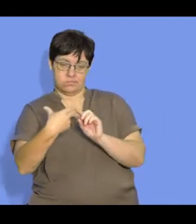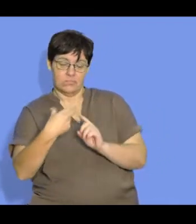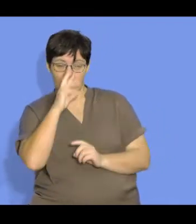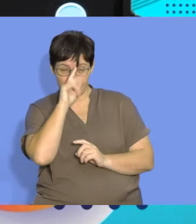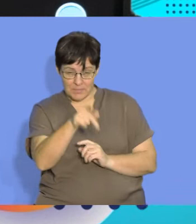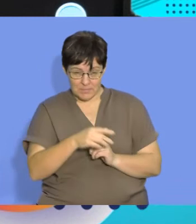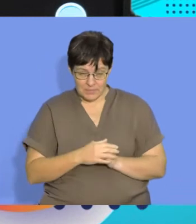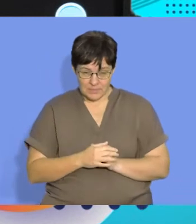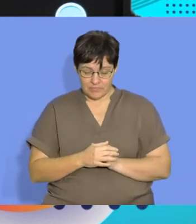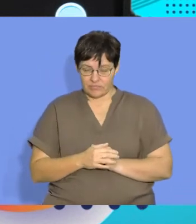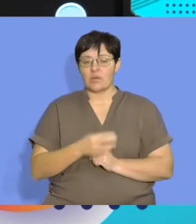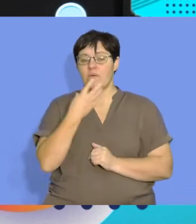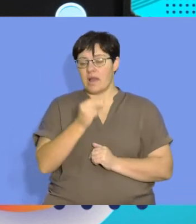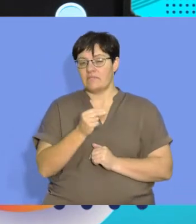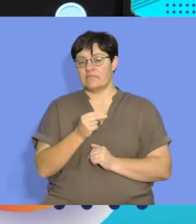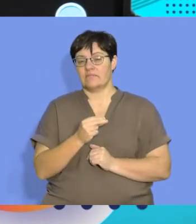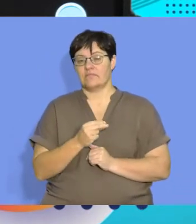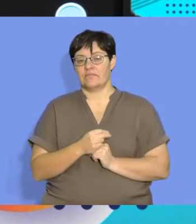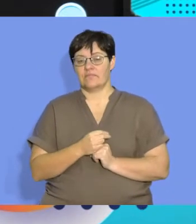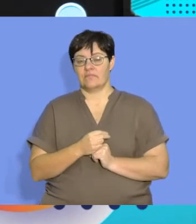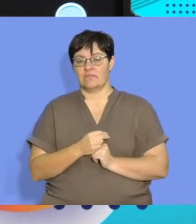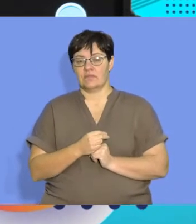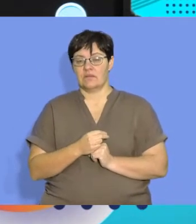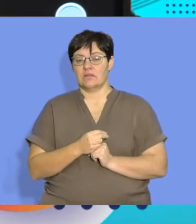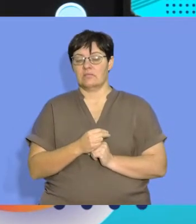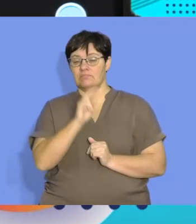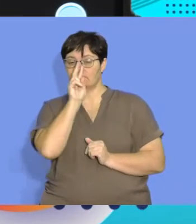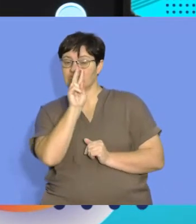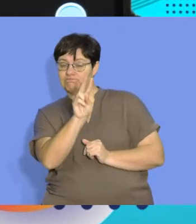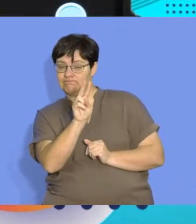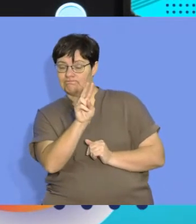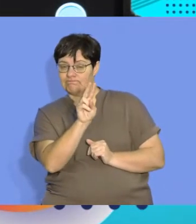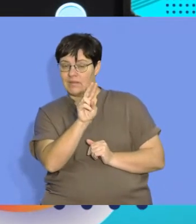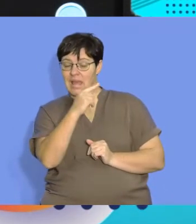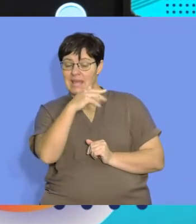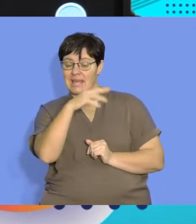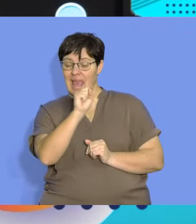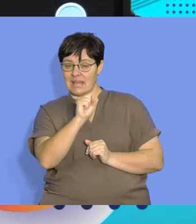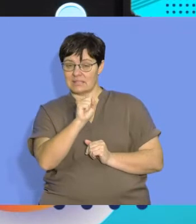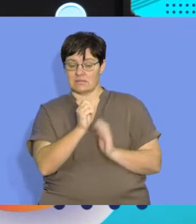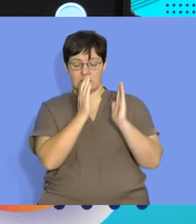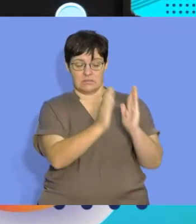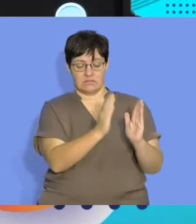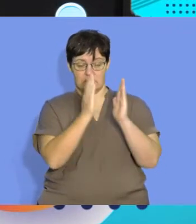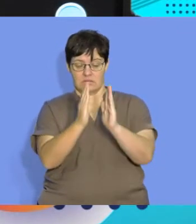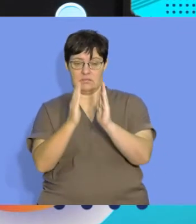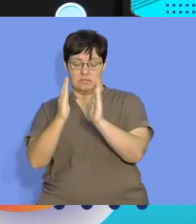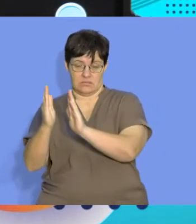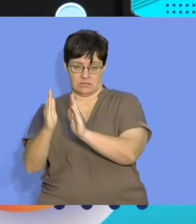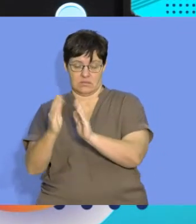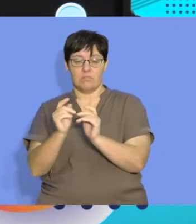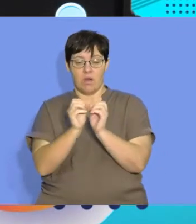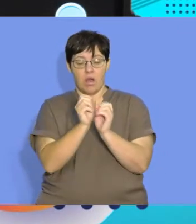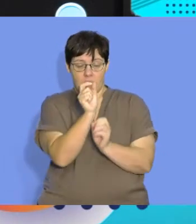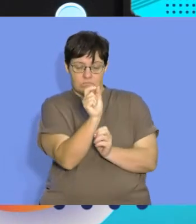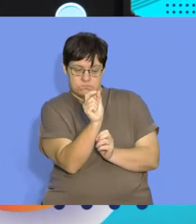memory again, this is where we will have to take note of the hydrogen gas over regular periods, how